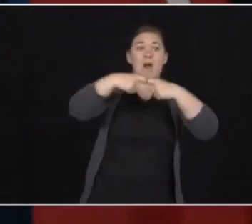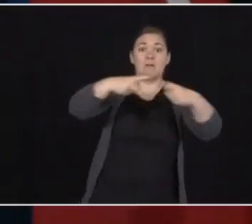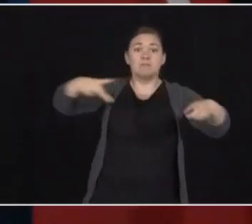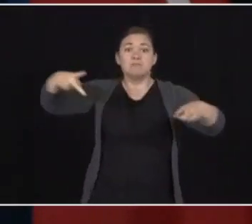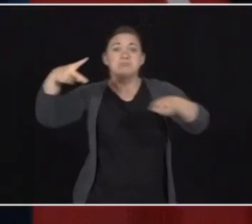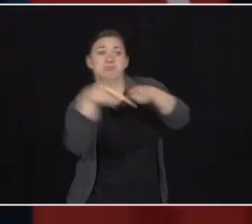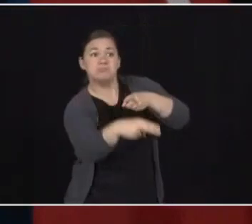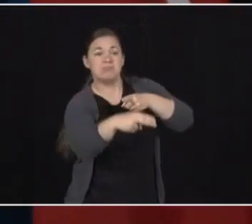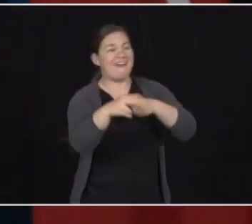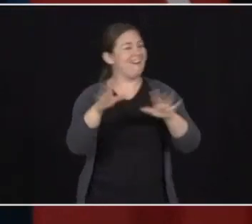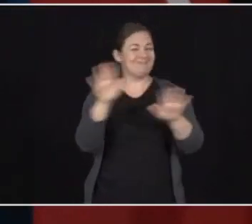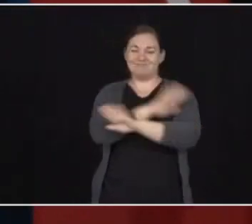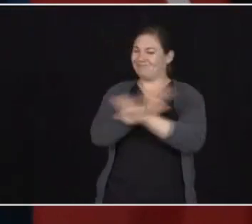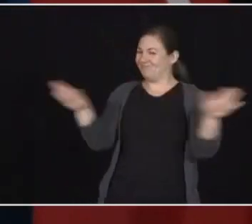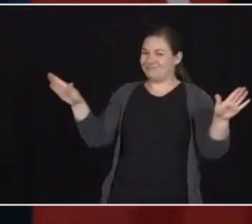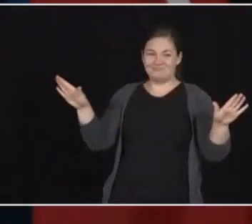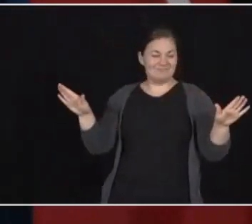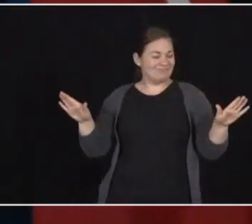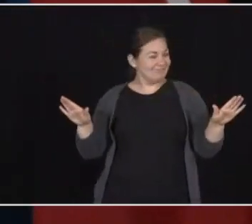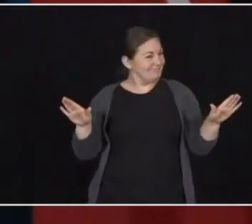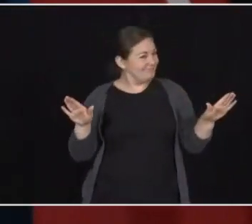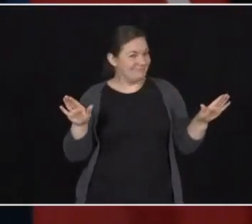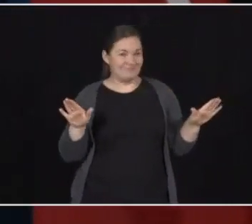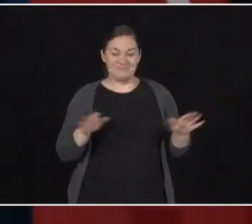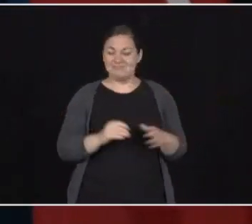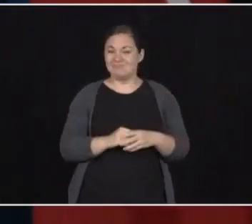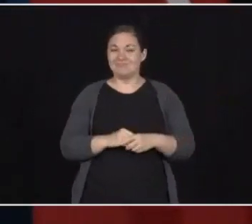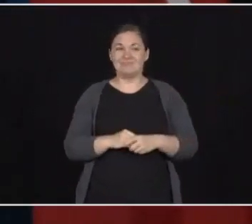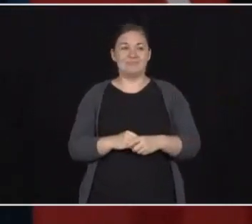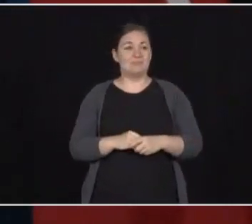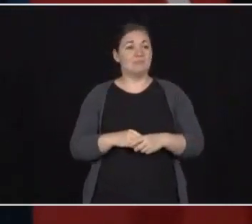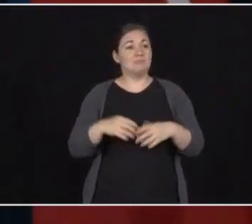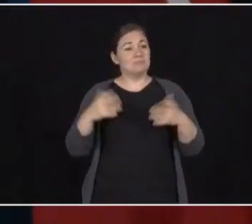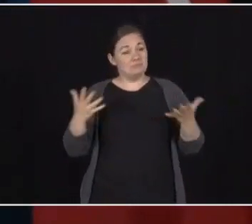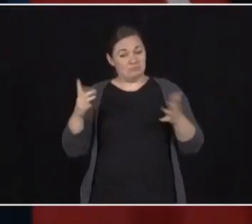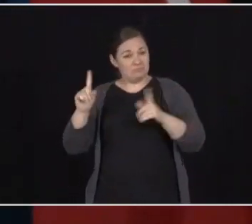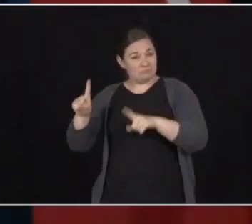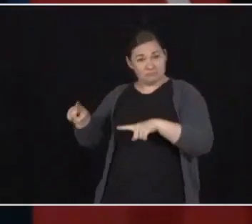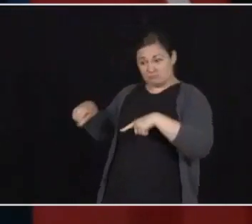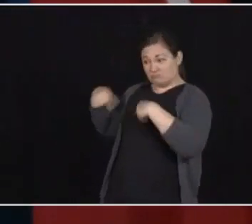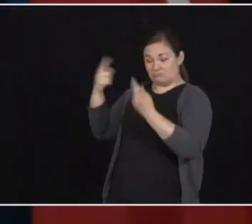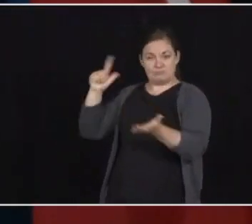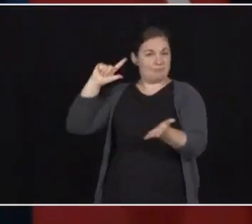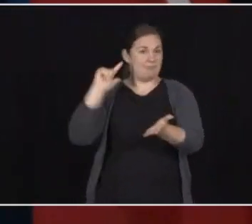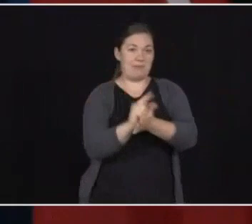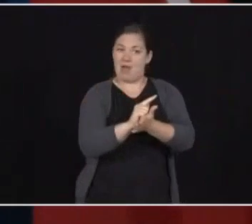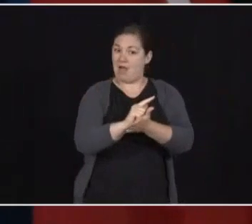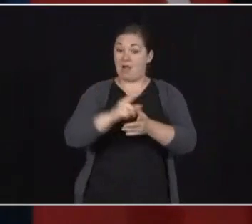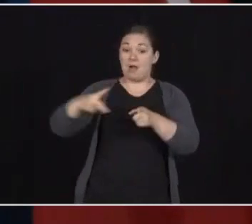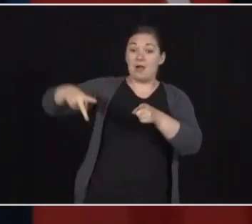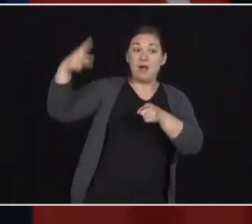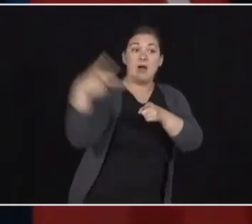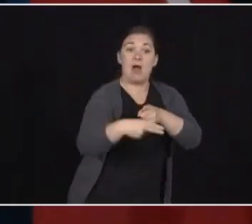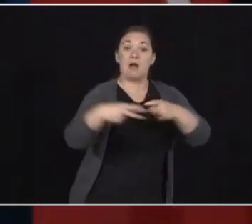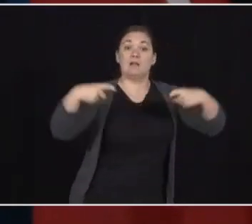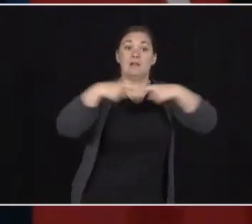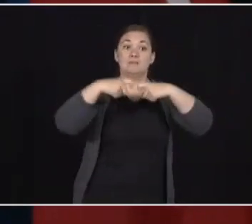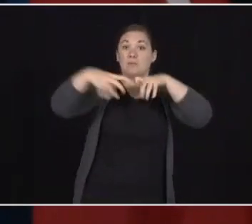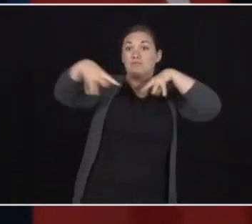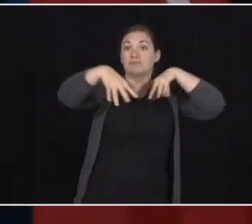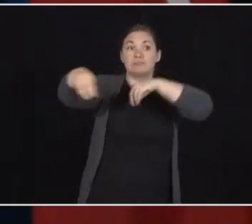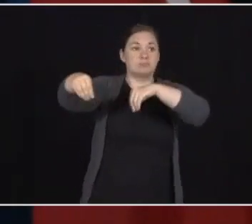now. We're extending the ban on the power disconnections for residential customers until